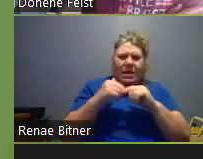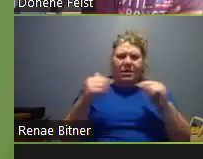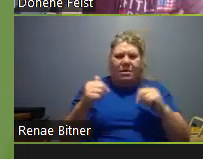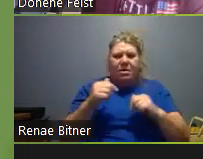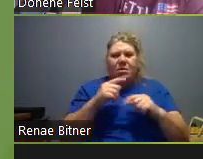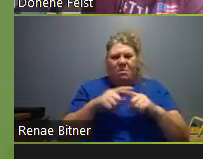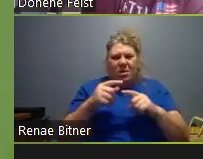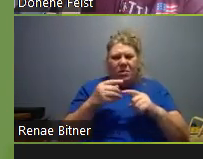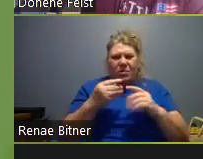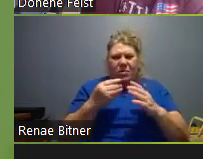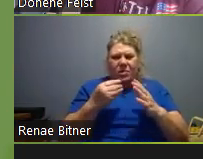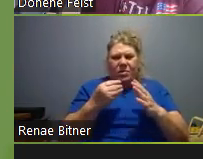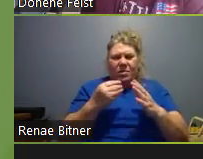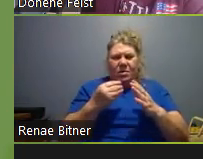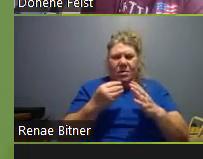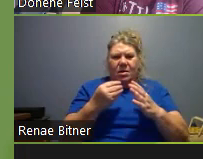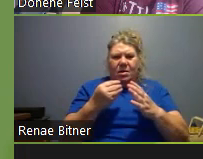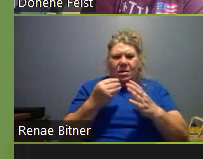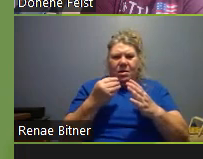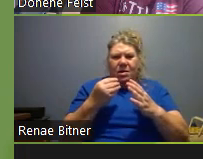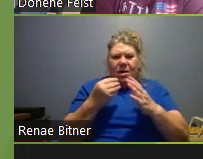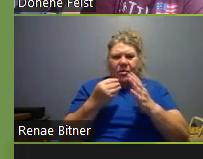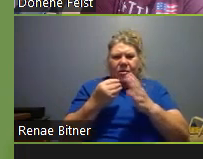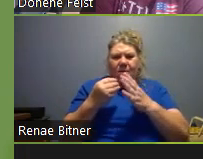those dollars are not held against a family.